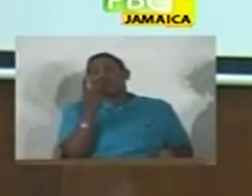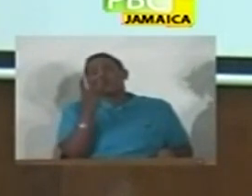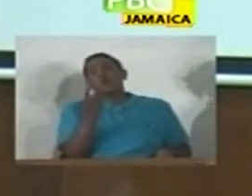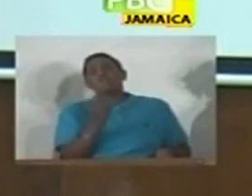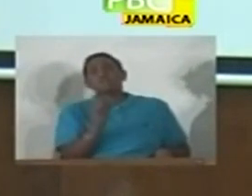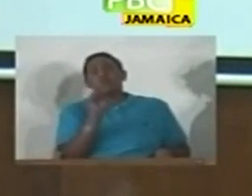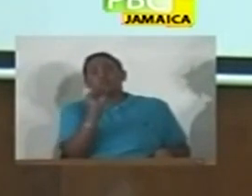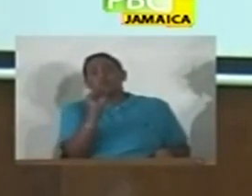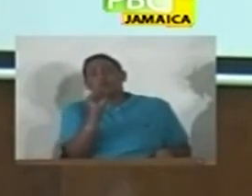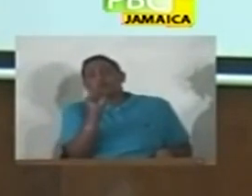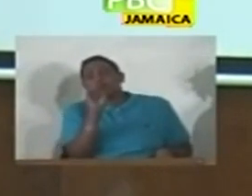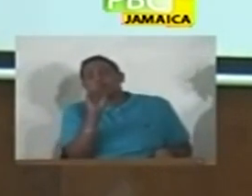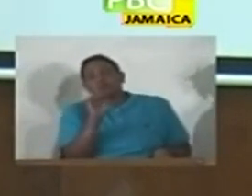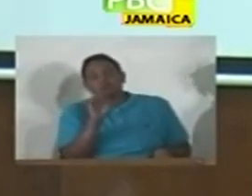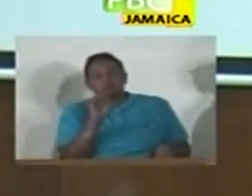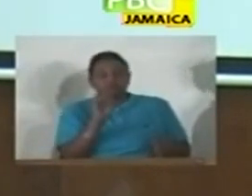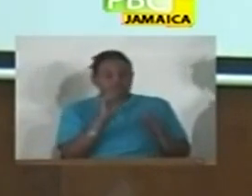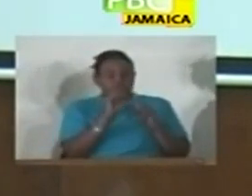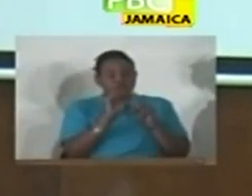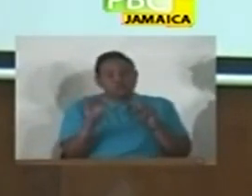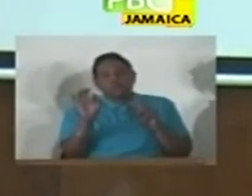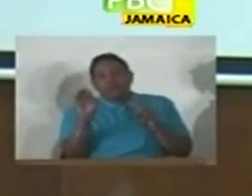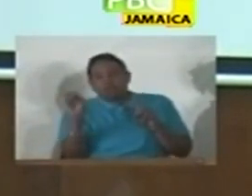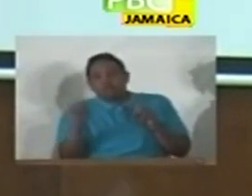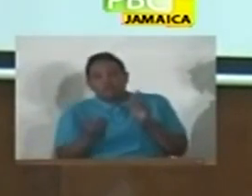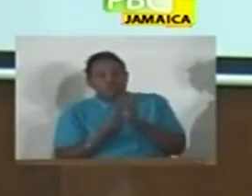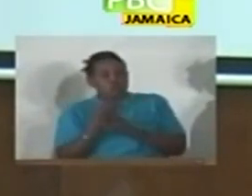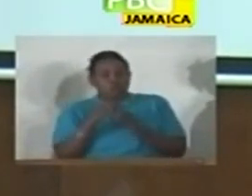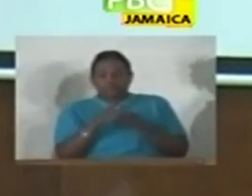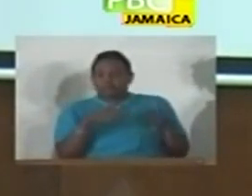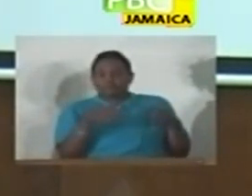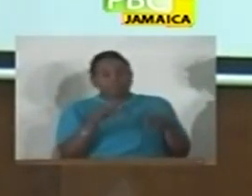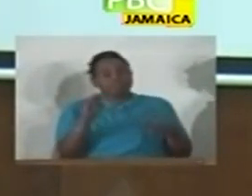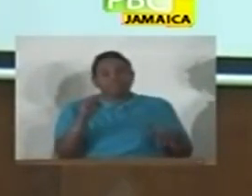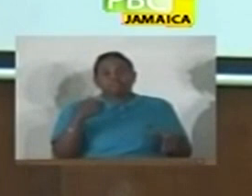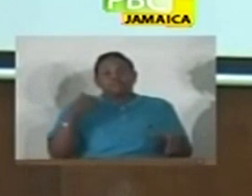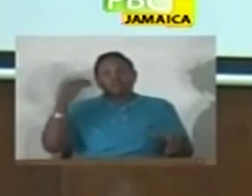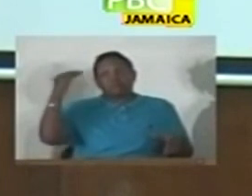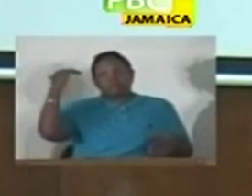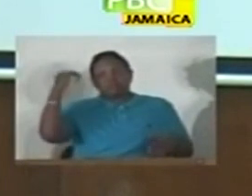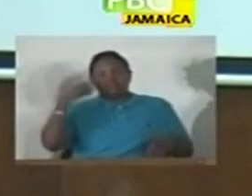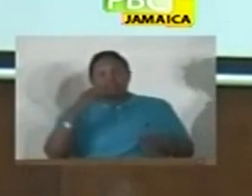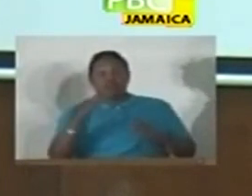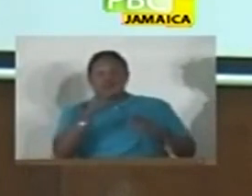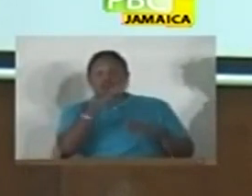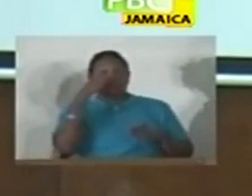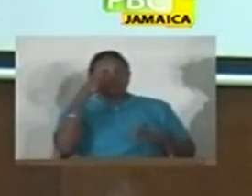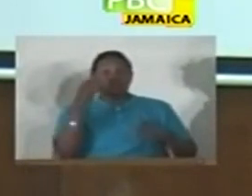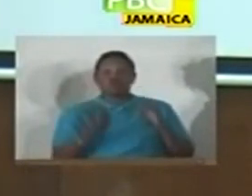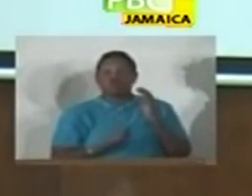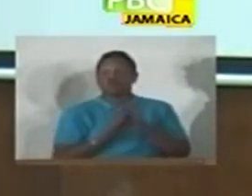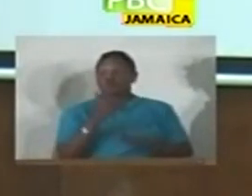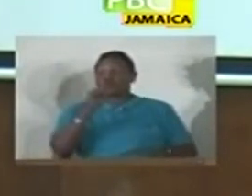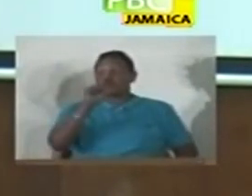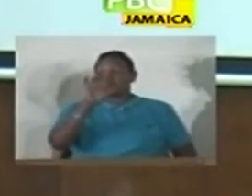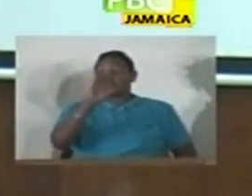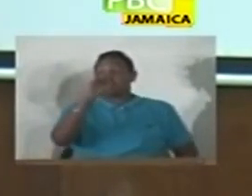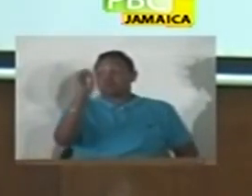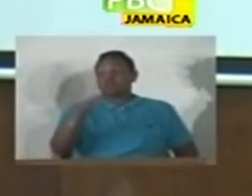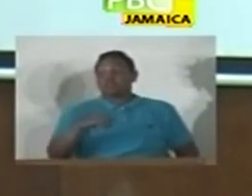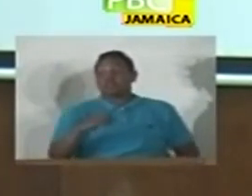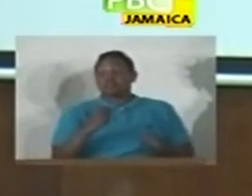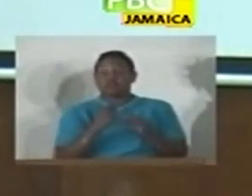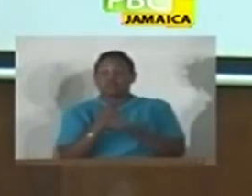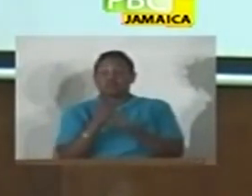growth within the sector. I am predicting agricultural growth of no less than 25% annually.